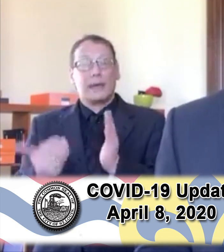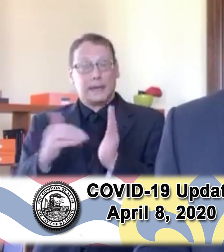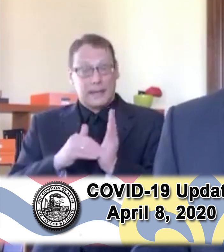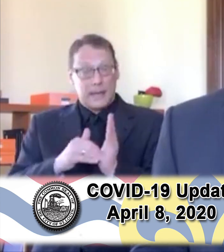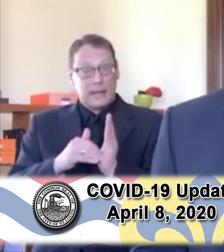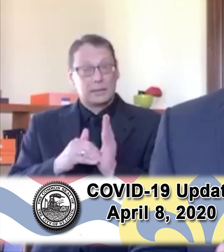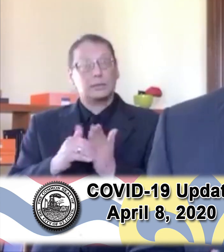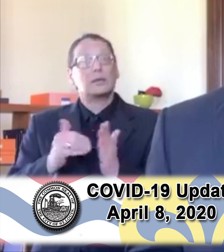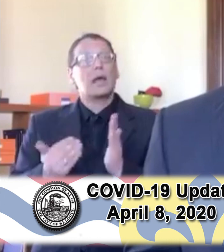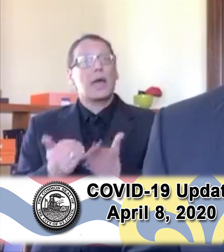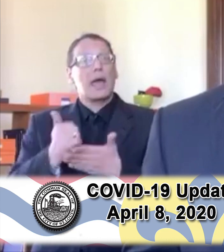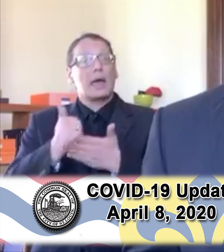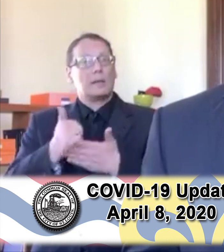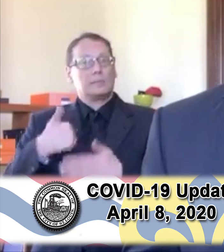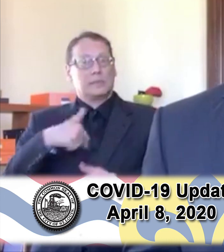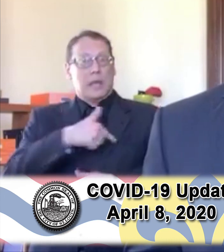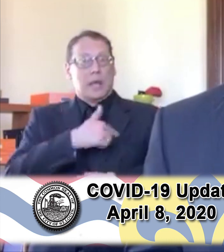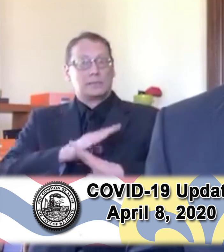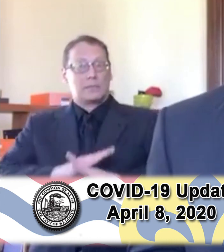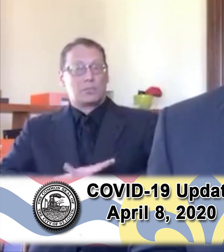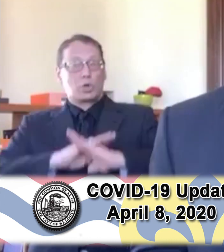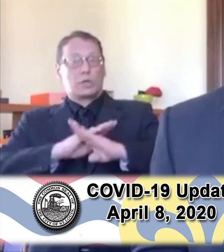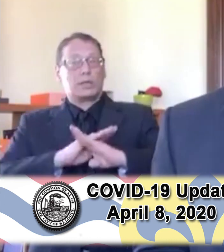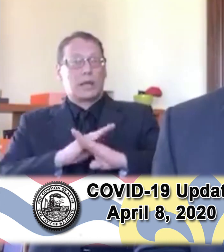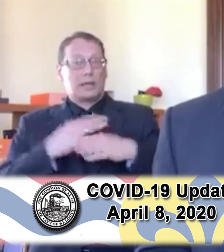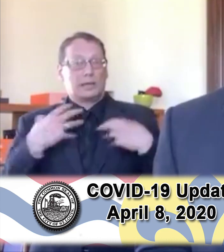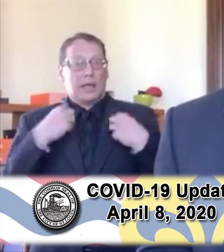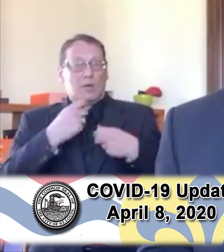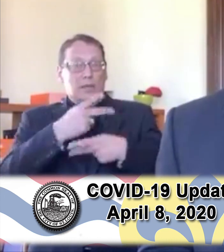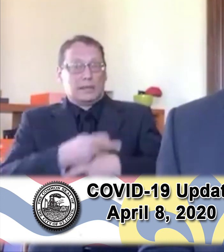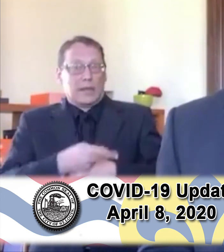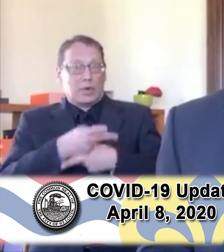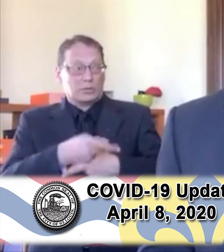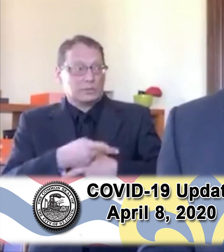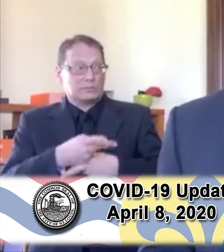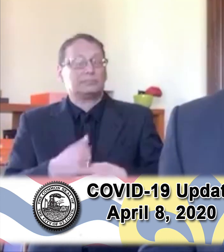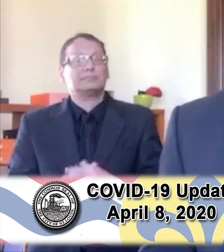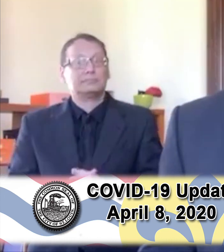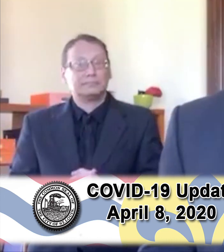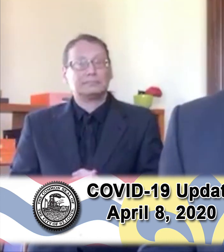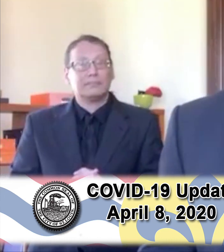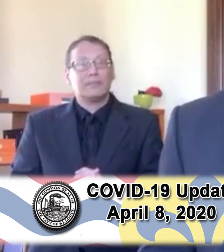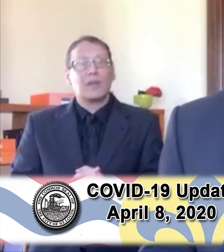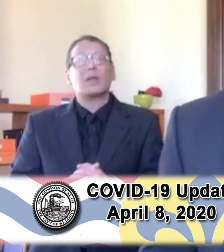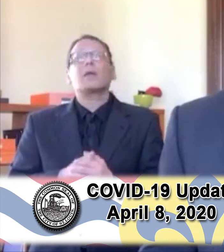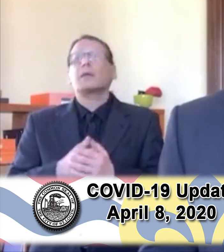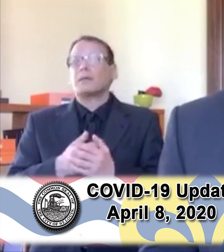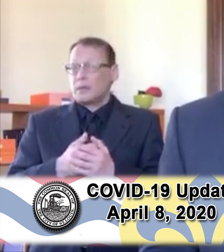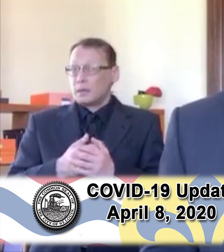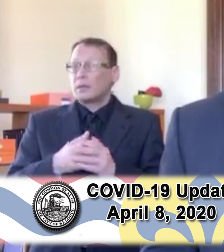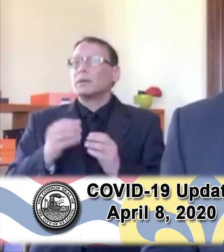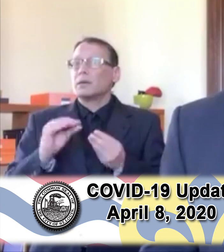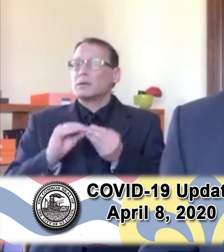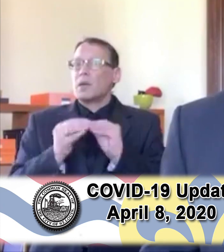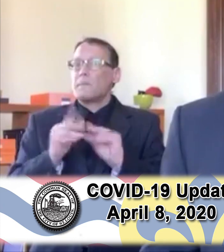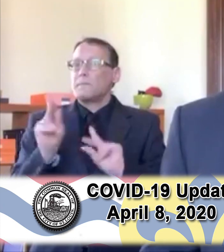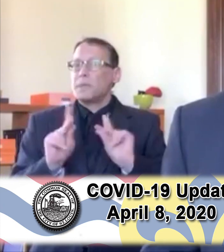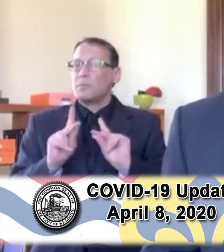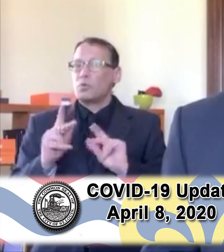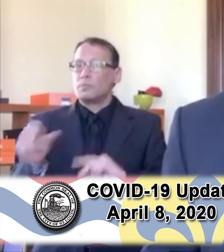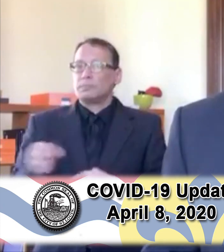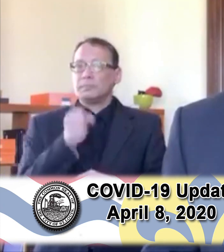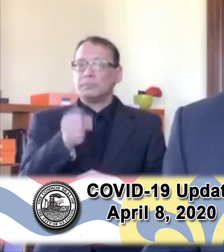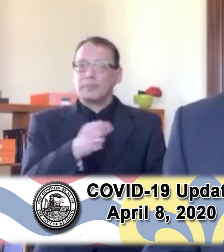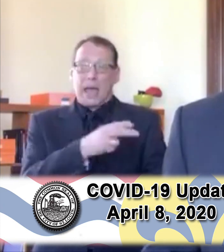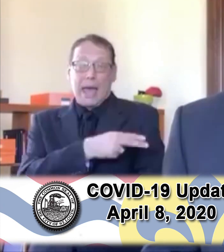helps us protect our healthcare workforce because we have fewer individuals actually being hospitalized or diagnosed with COVID-19, and